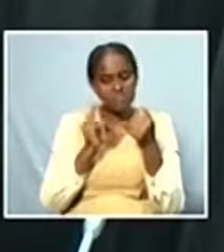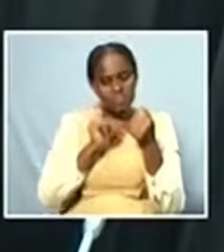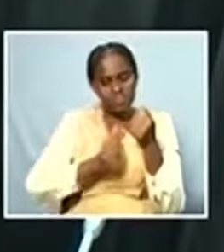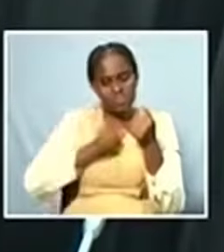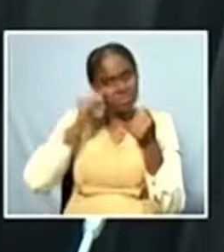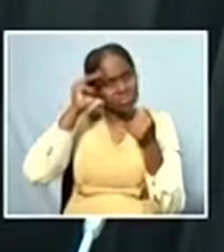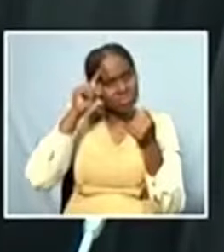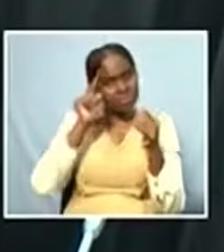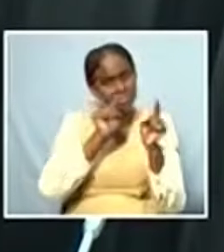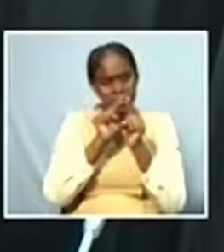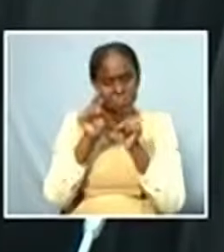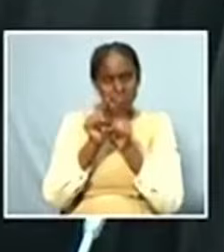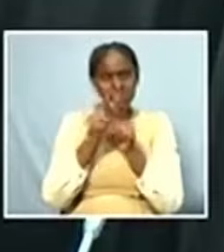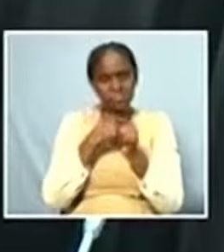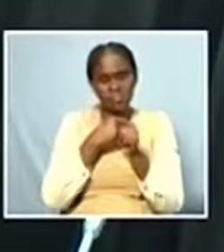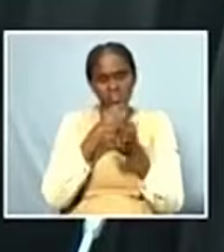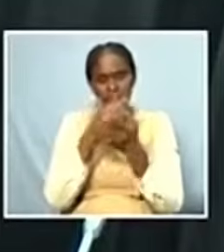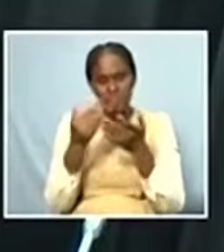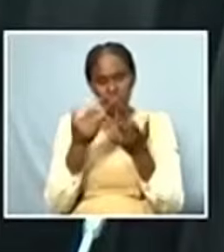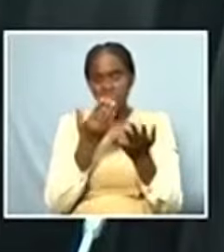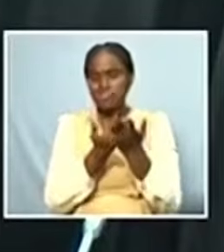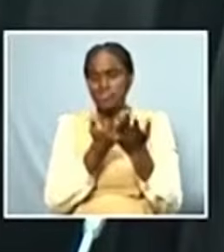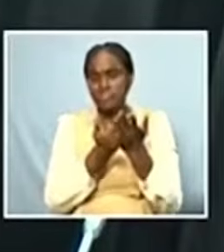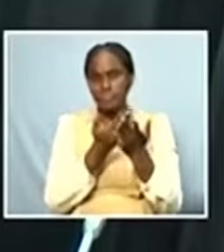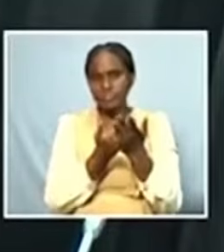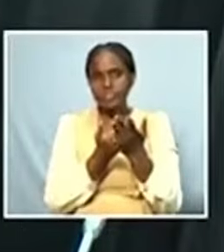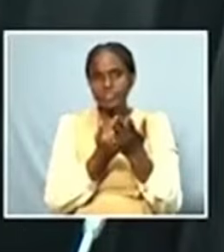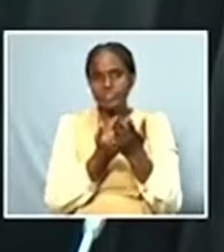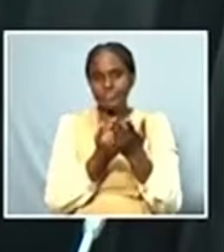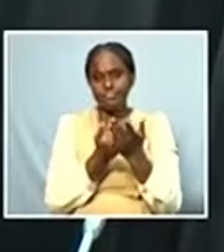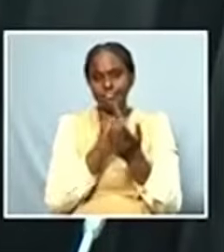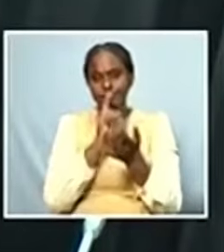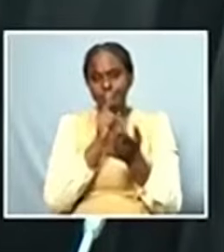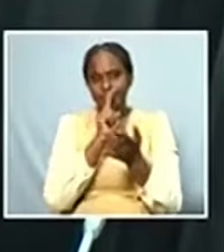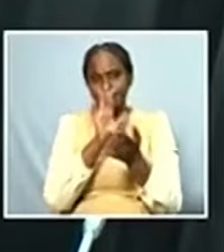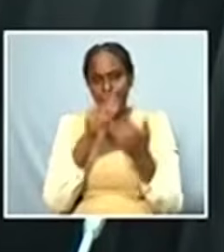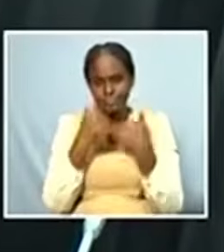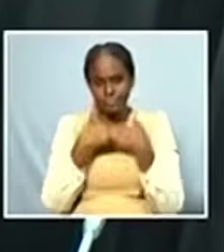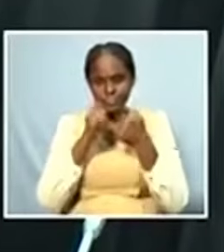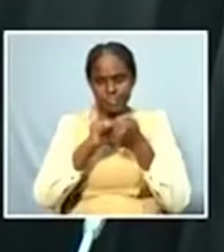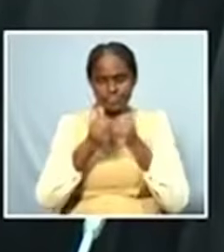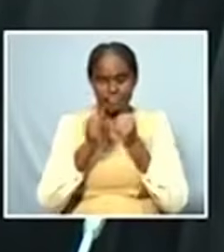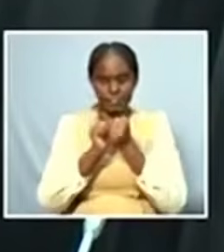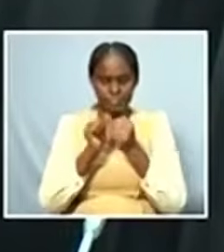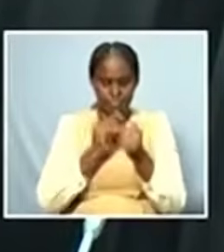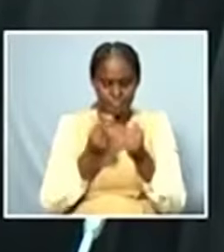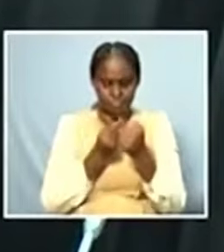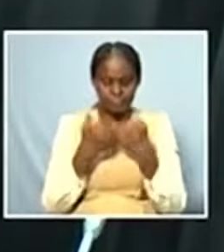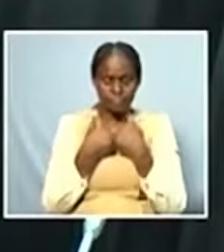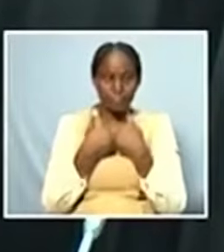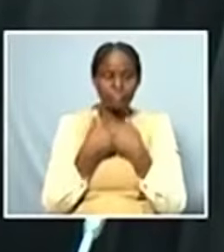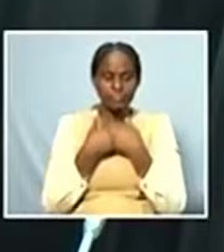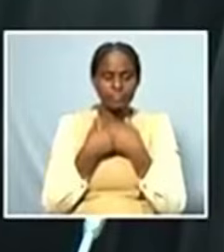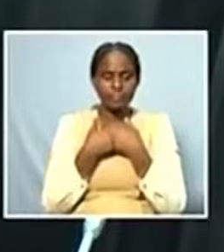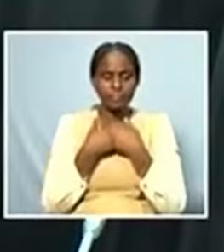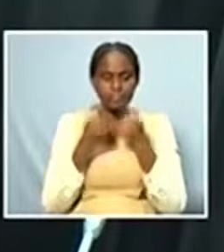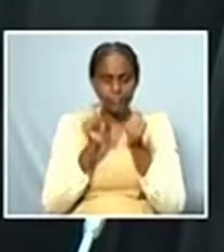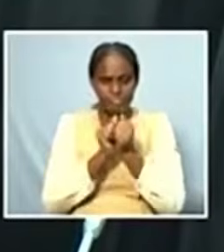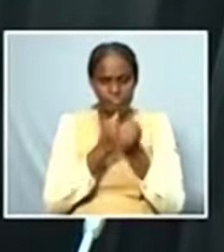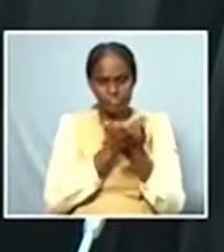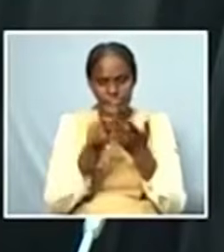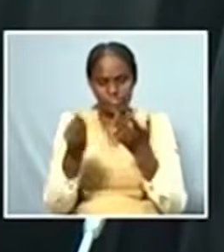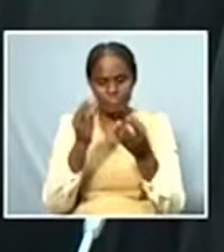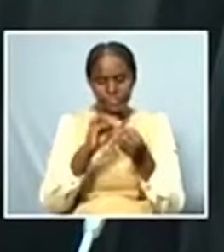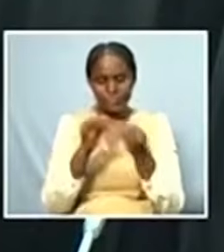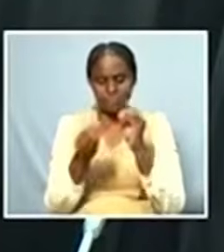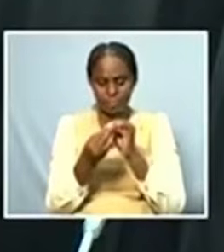also, it's something that is really affecting us in terms of the failure